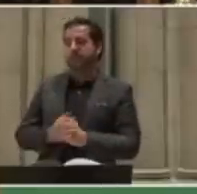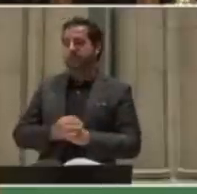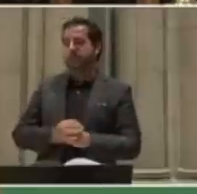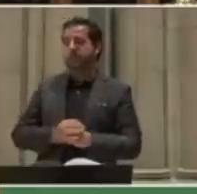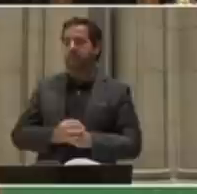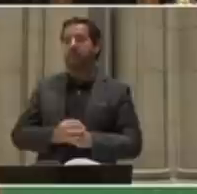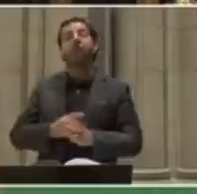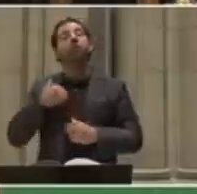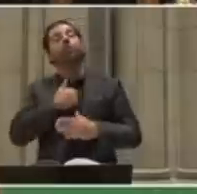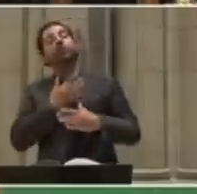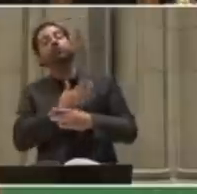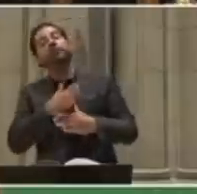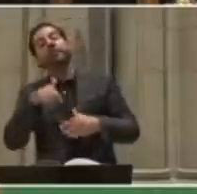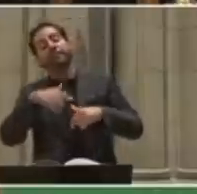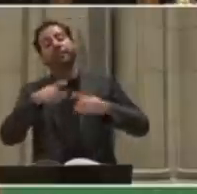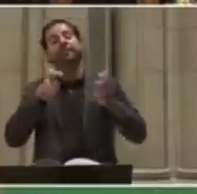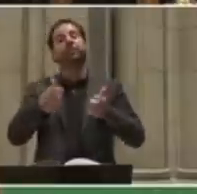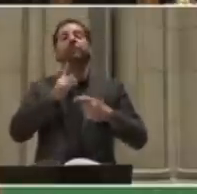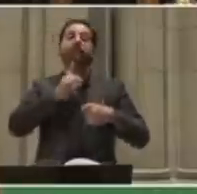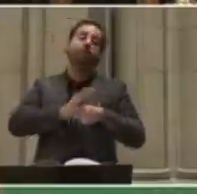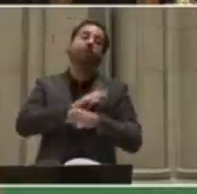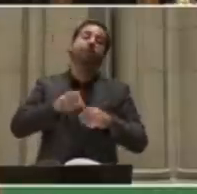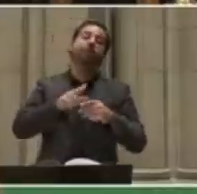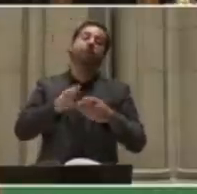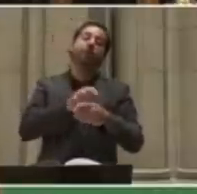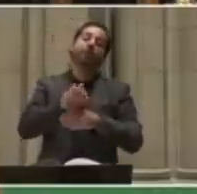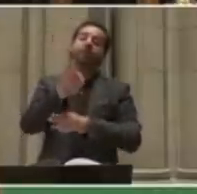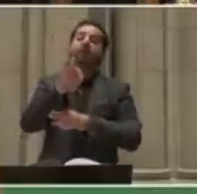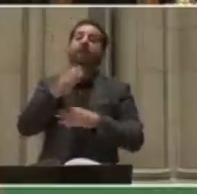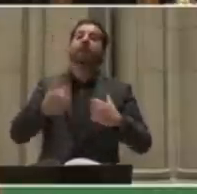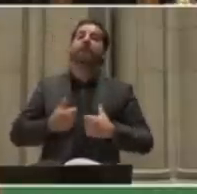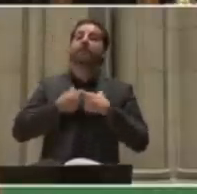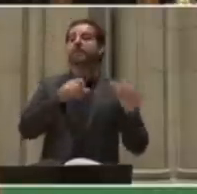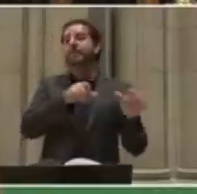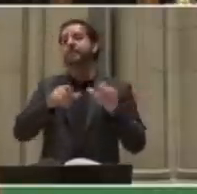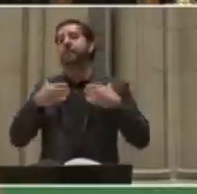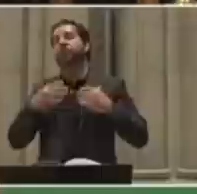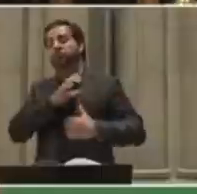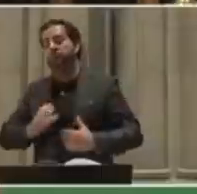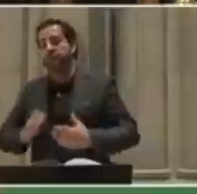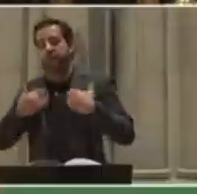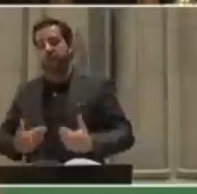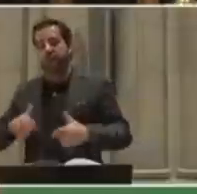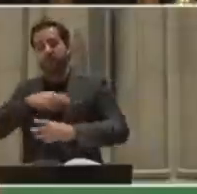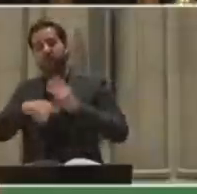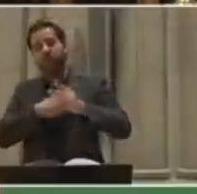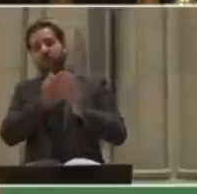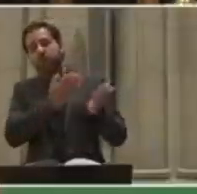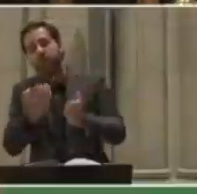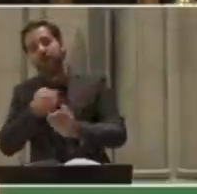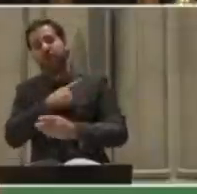that we who share these gifts may be filled with the Holy Spirit and live as Christ's body in the world. Bring us into